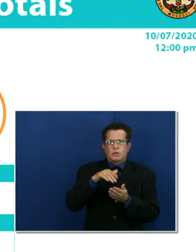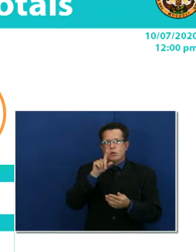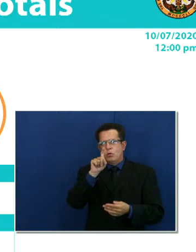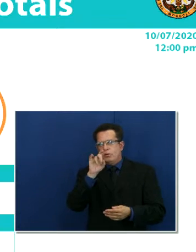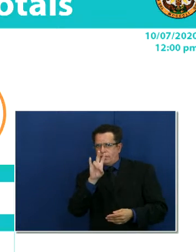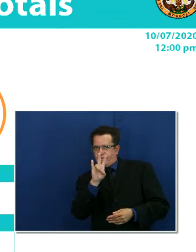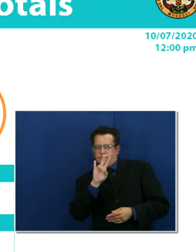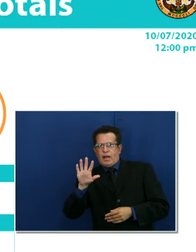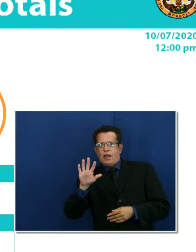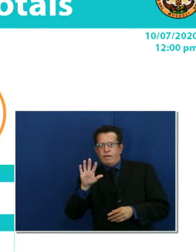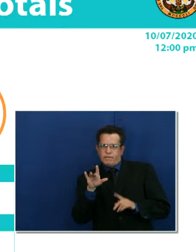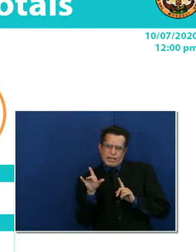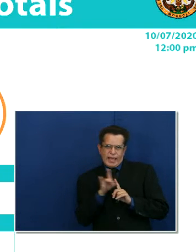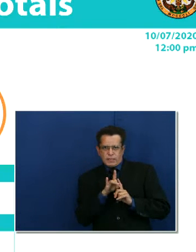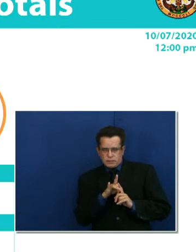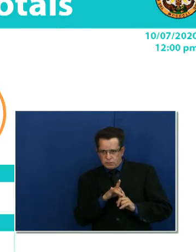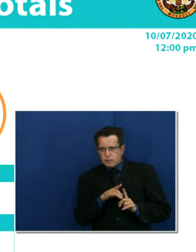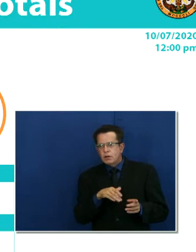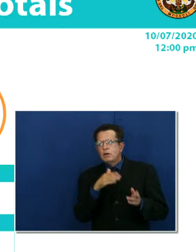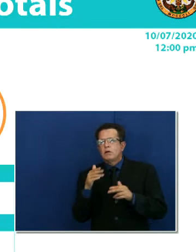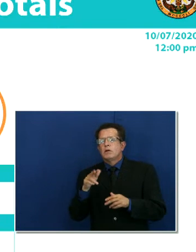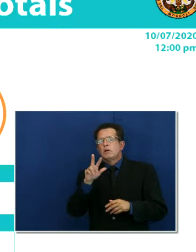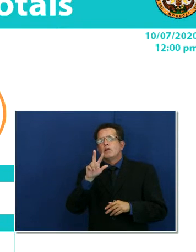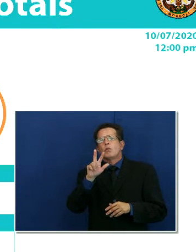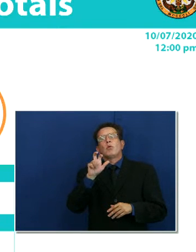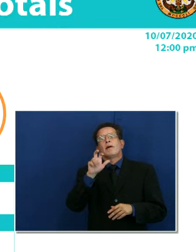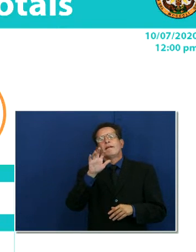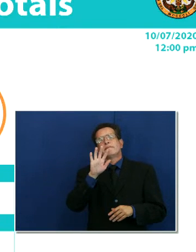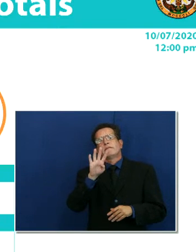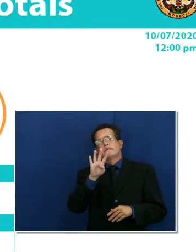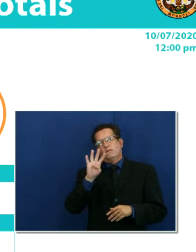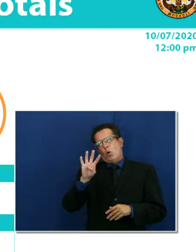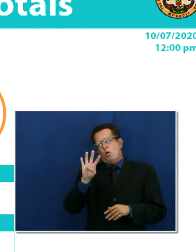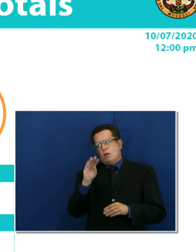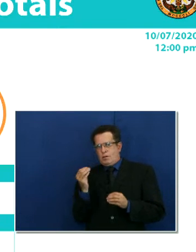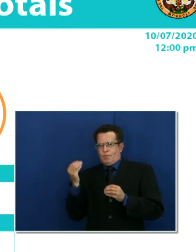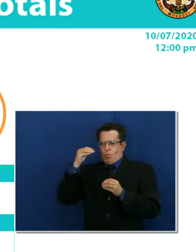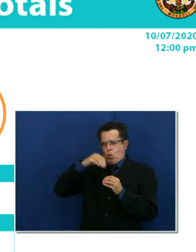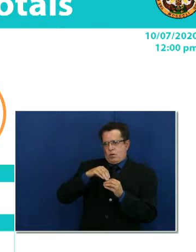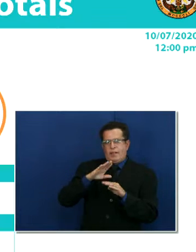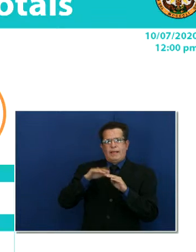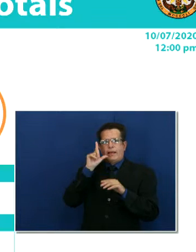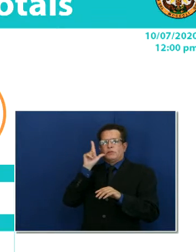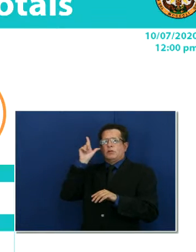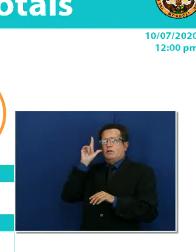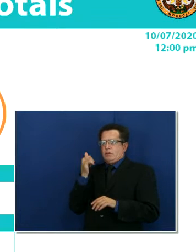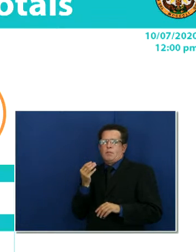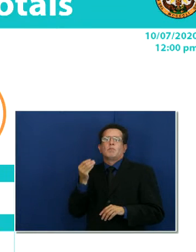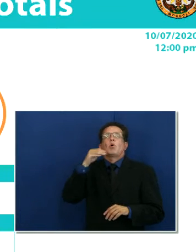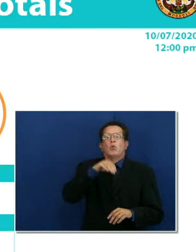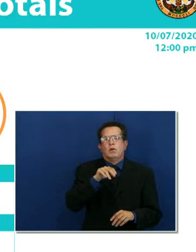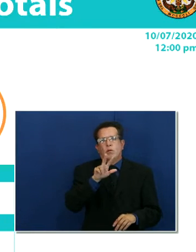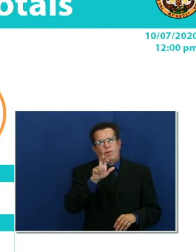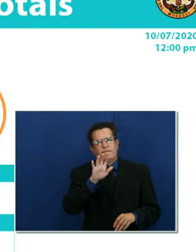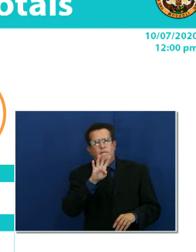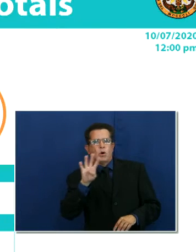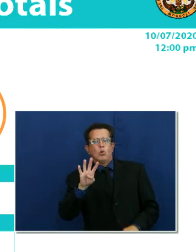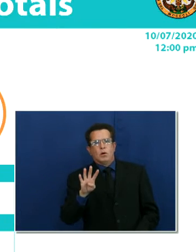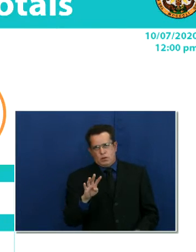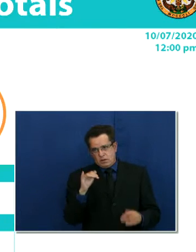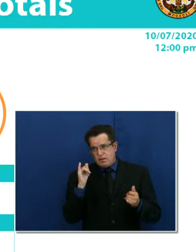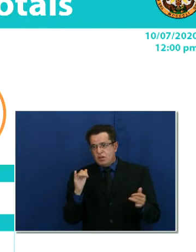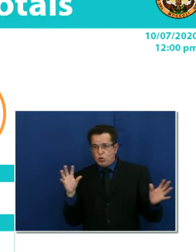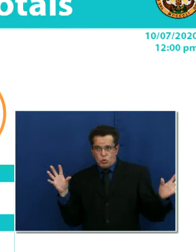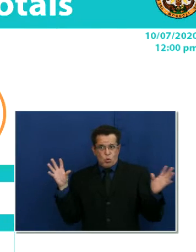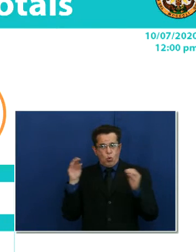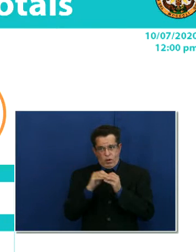49,175 cases, which is 354 more cases than yesterday. This overall total